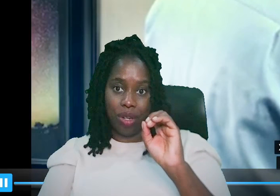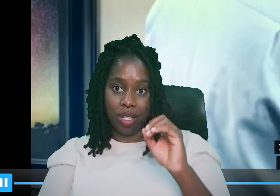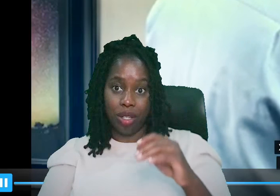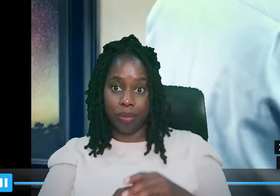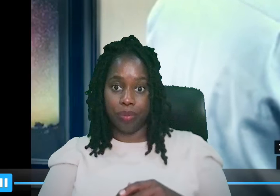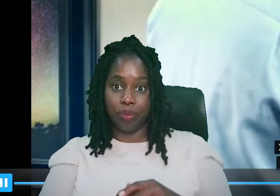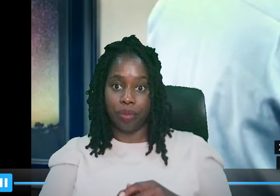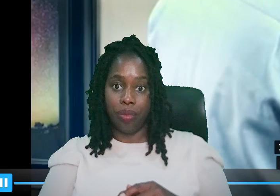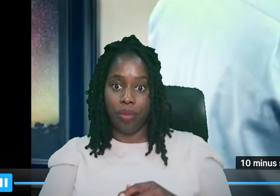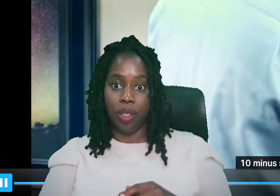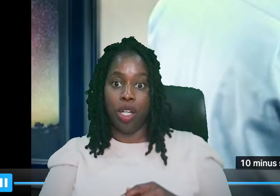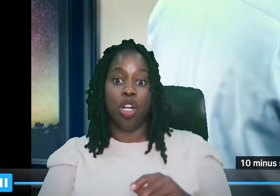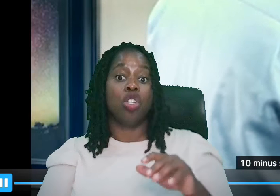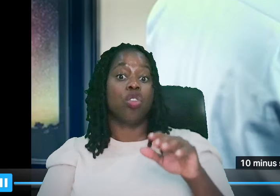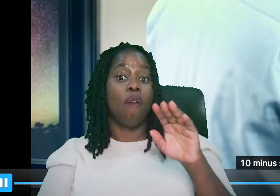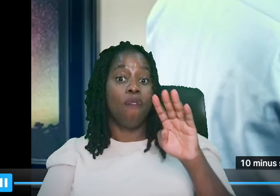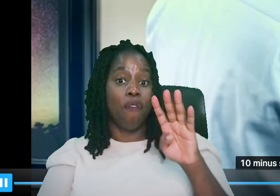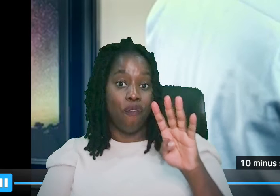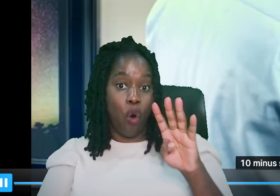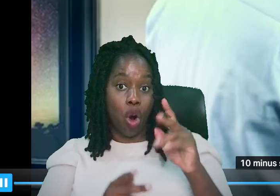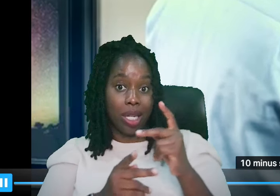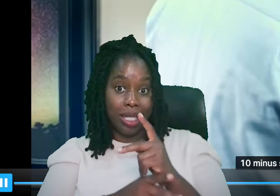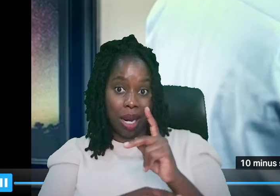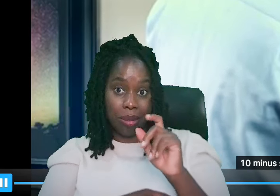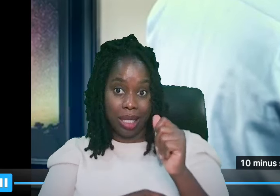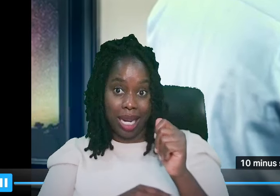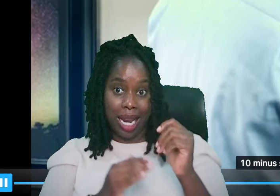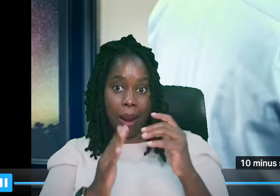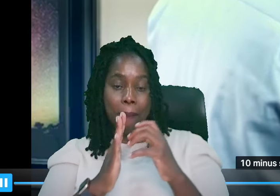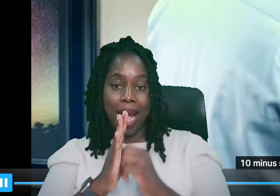4 times an x value of 10 minus 7